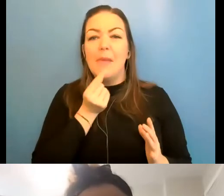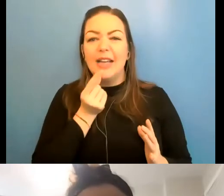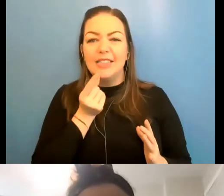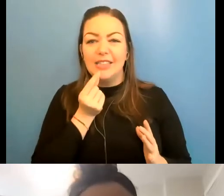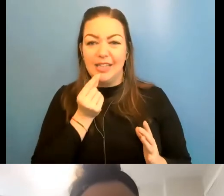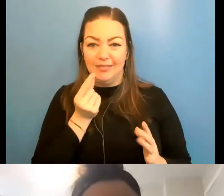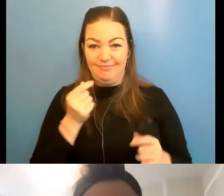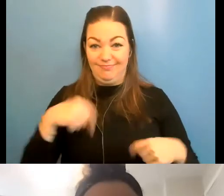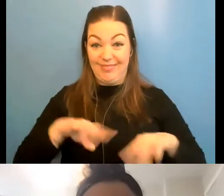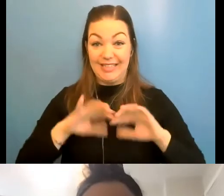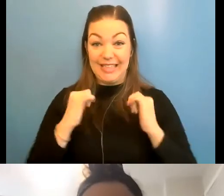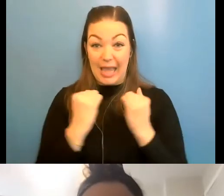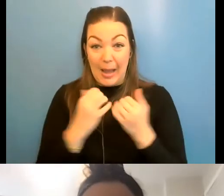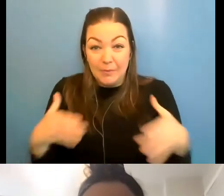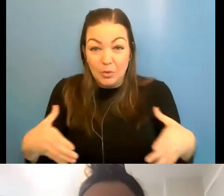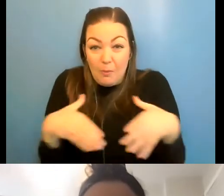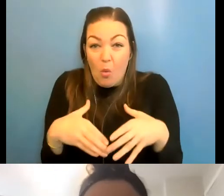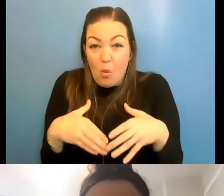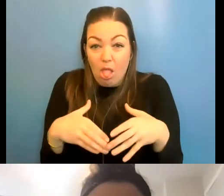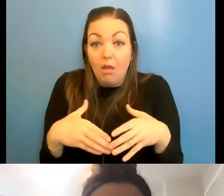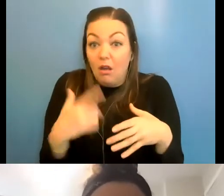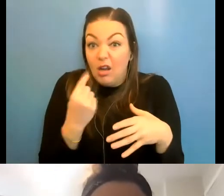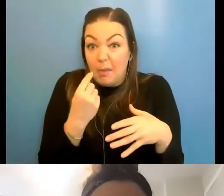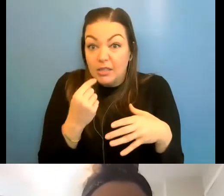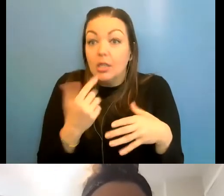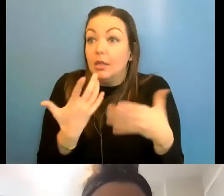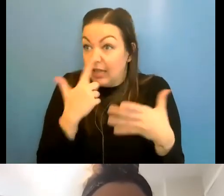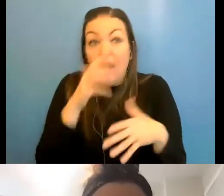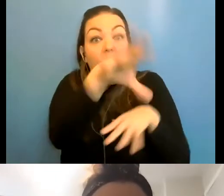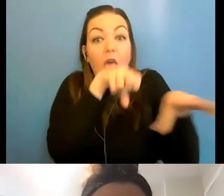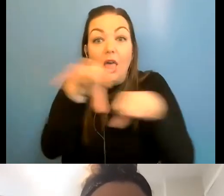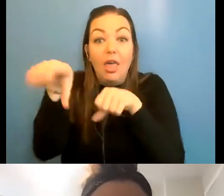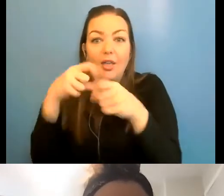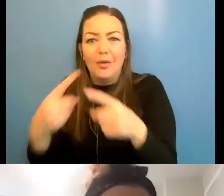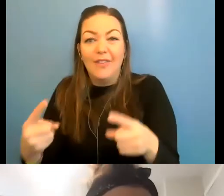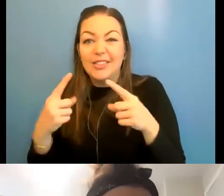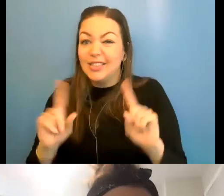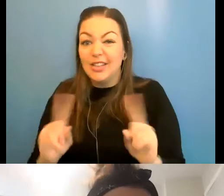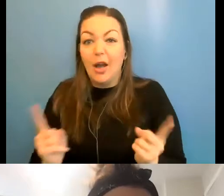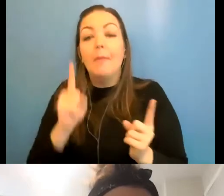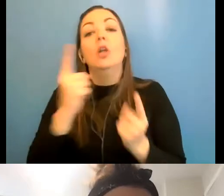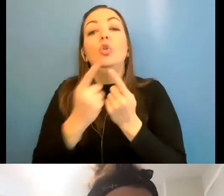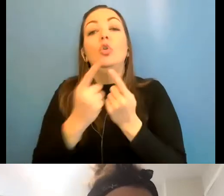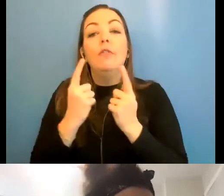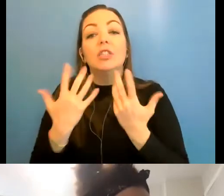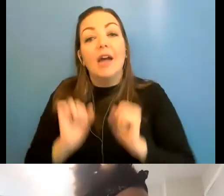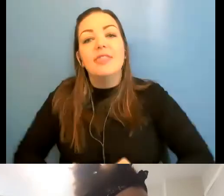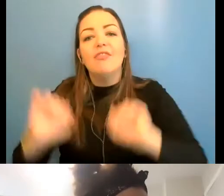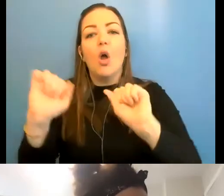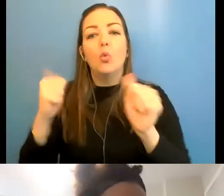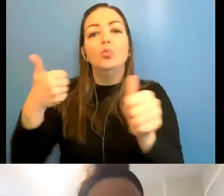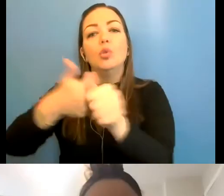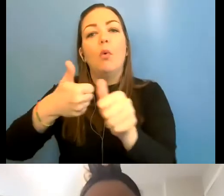very small team, so can only do so much. And students at universities will have support teams in place. So I